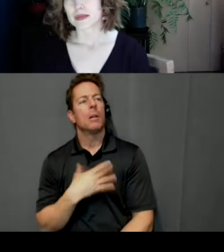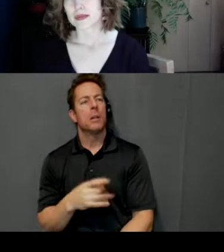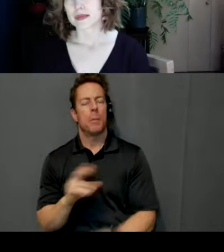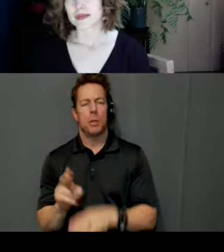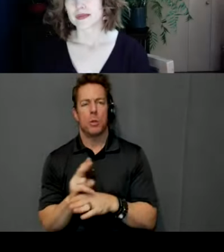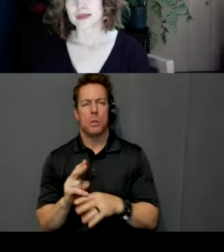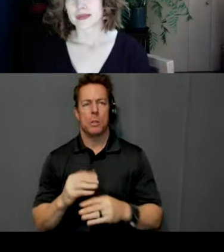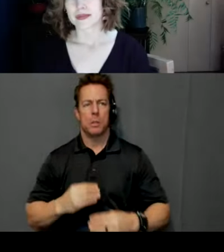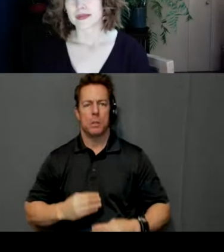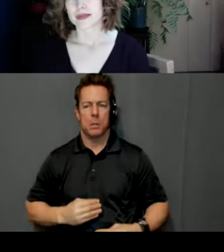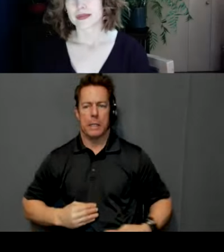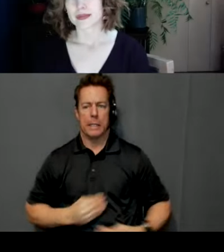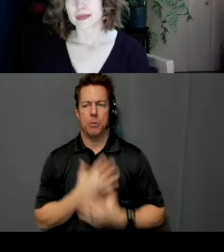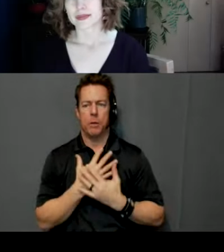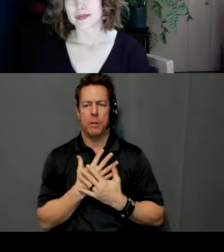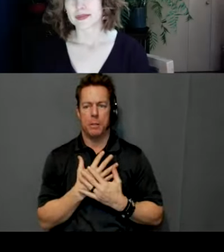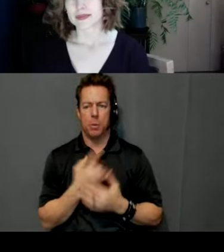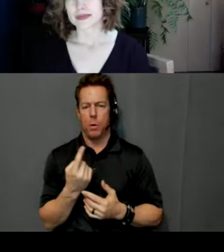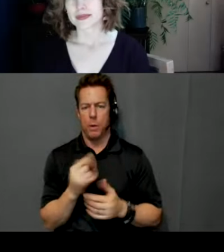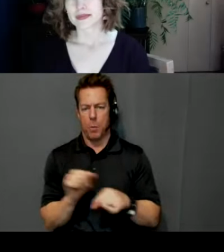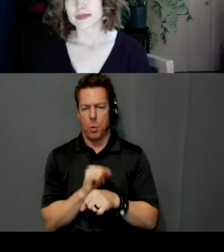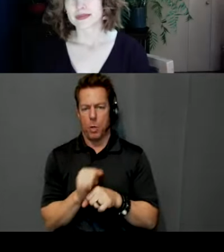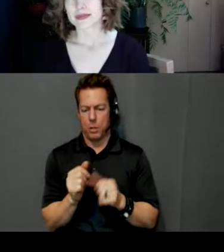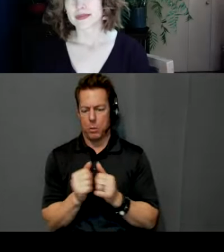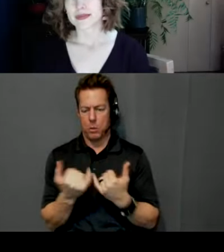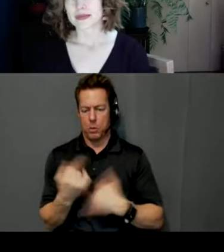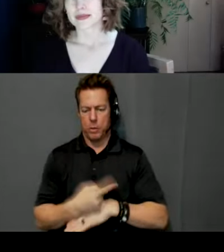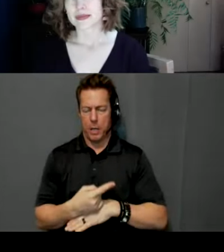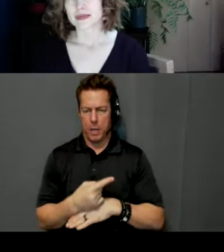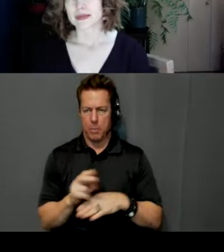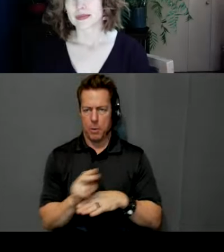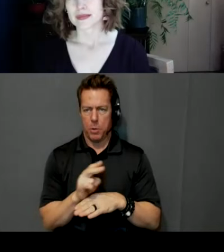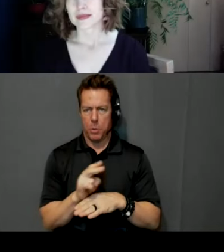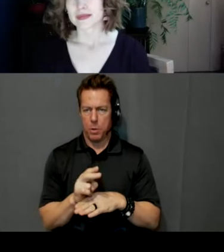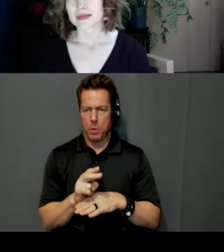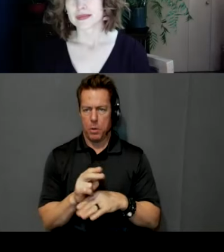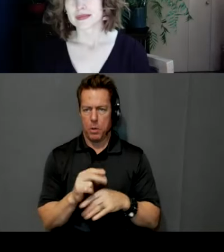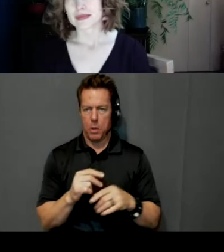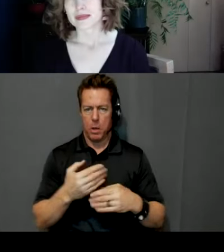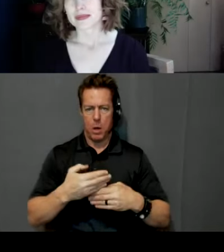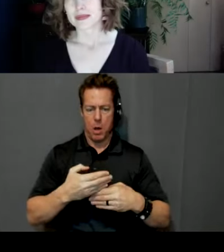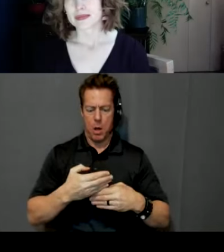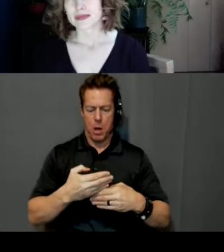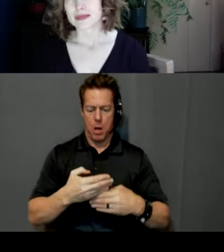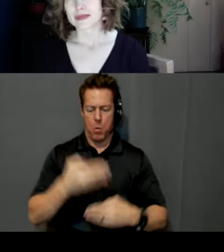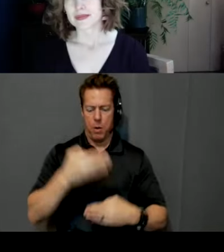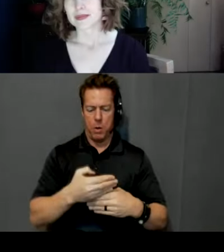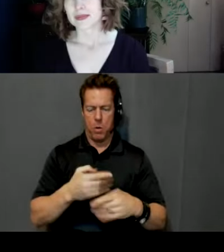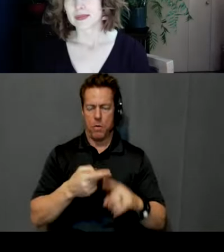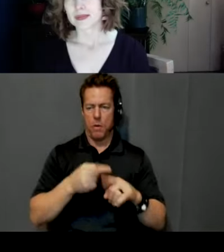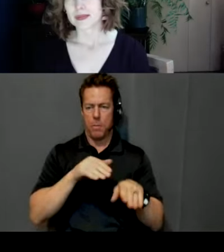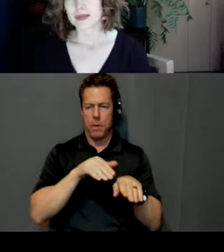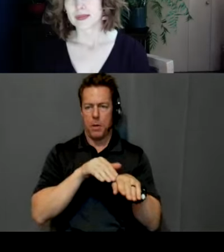inspiration, like one that I'm working on today. I'm taking a window from the